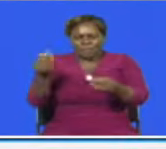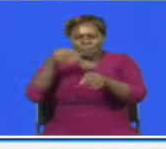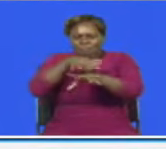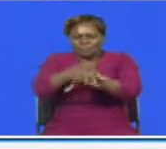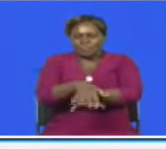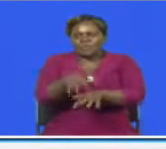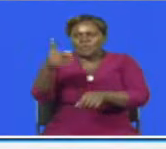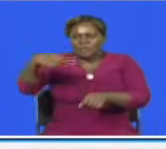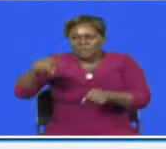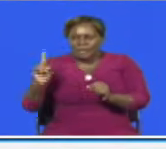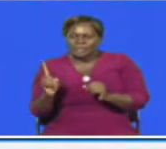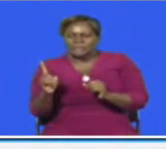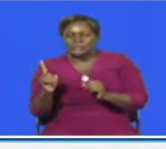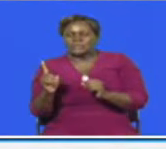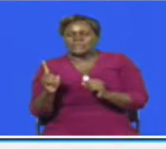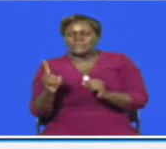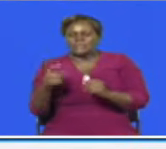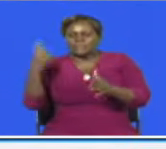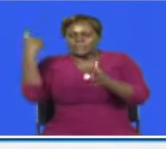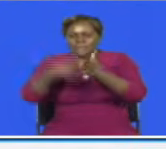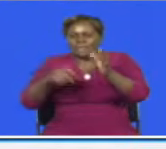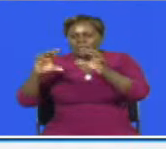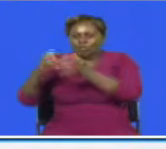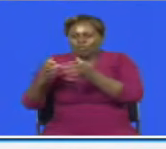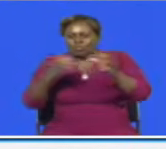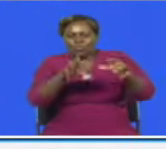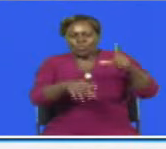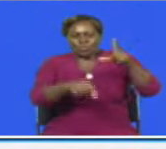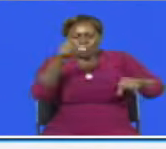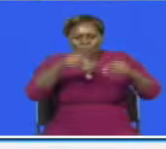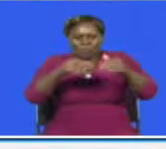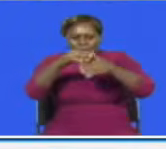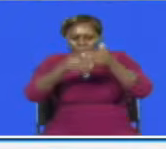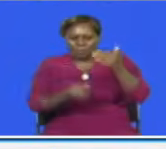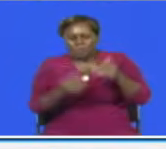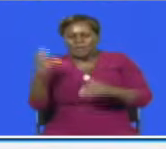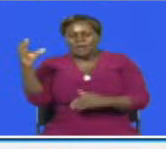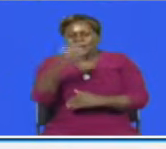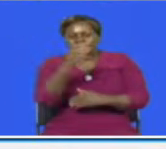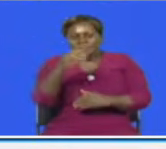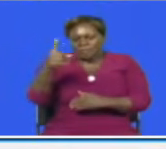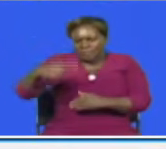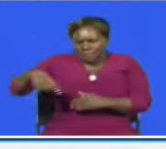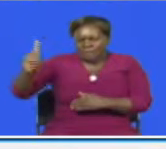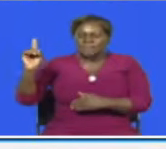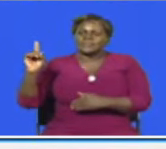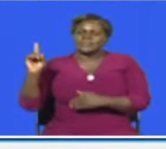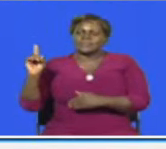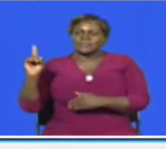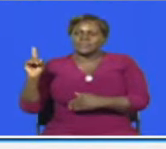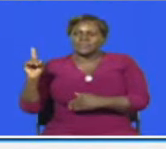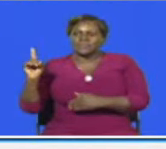the right sort of tax categories are selected as they invoice their customers. The right